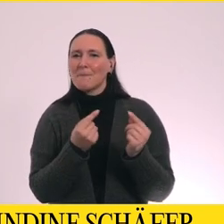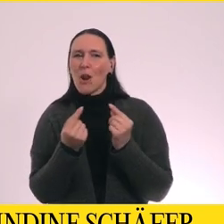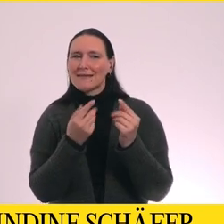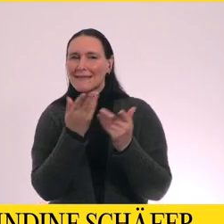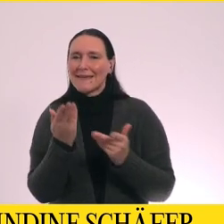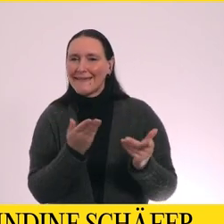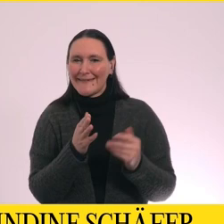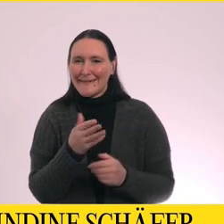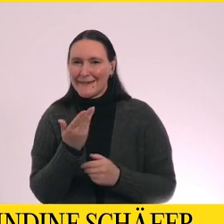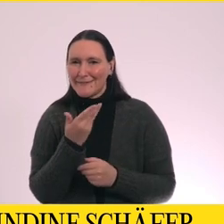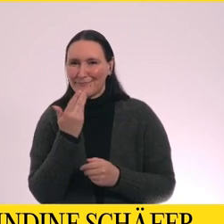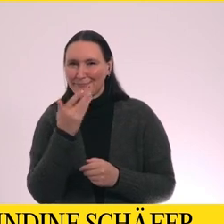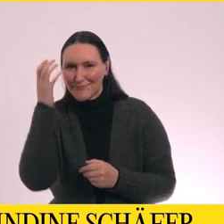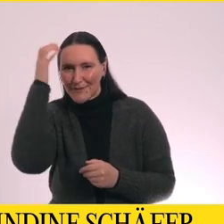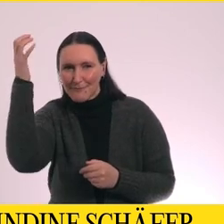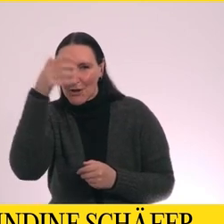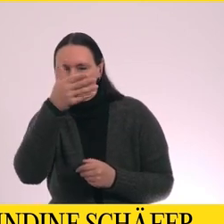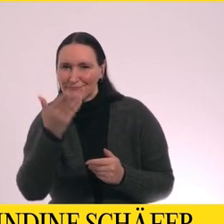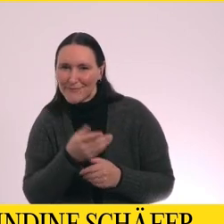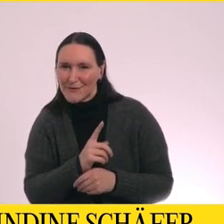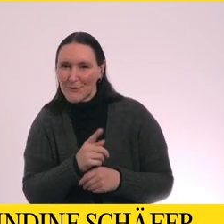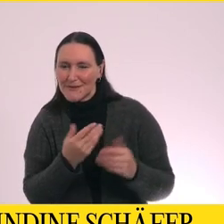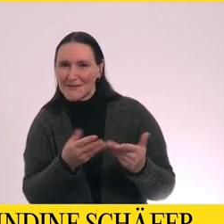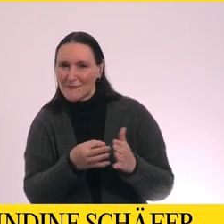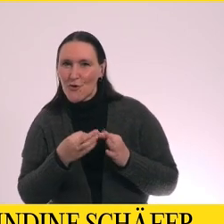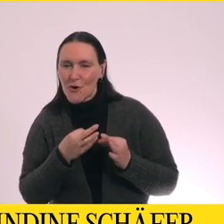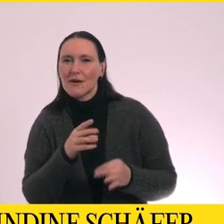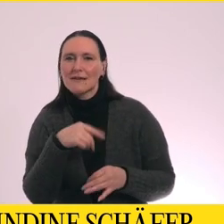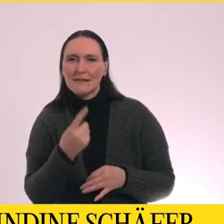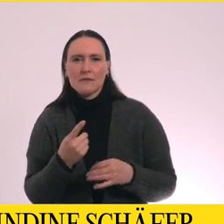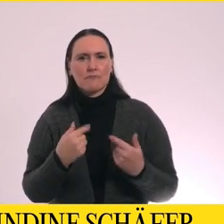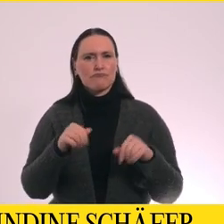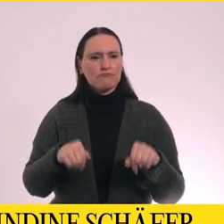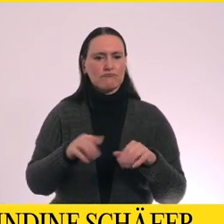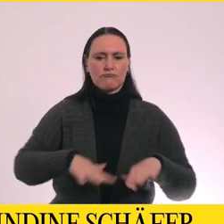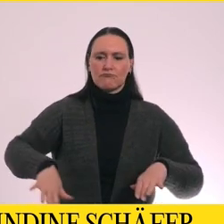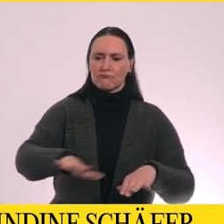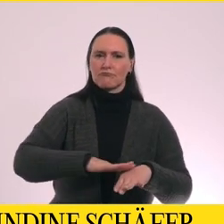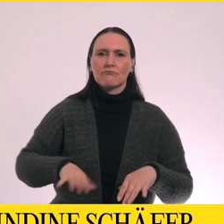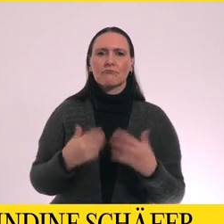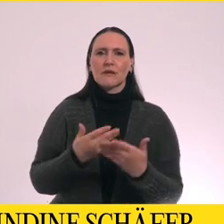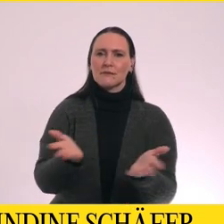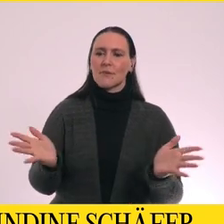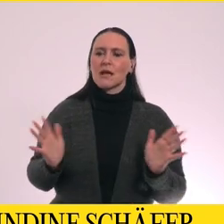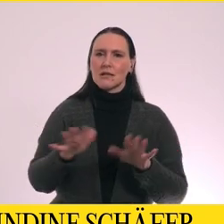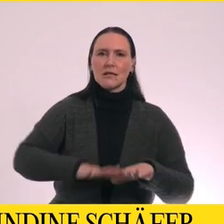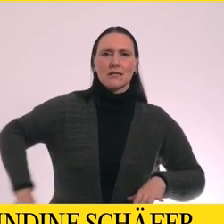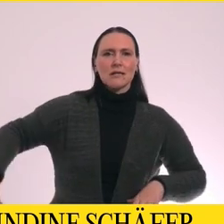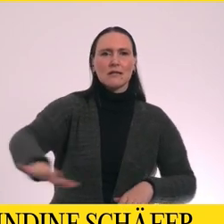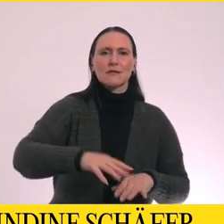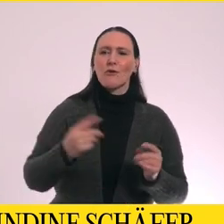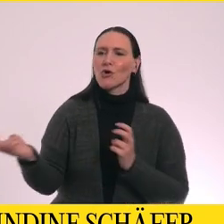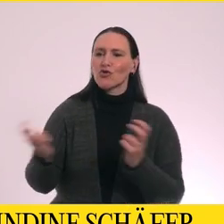daily basis that we can share a space and feel love for a space despite